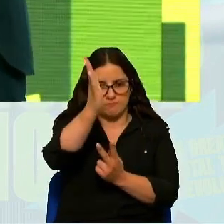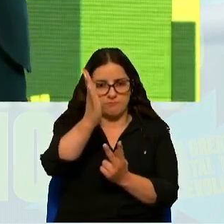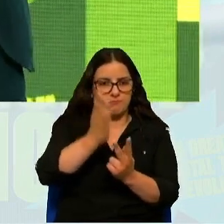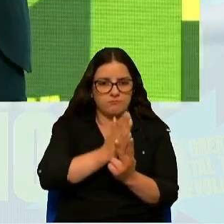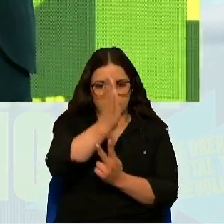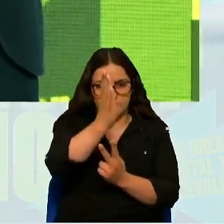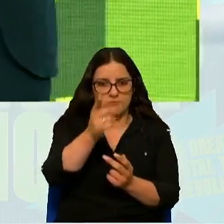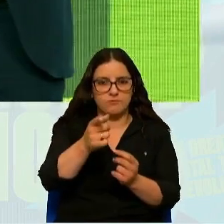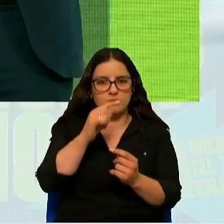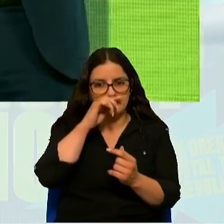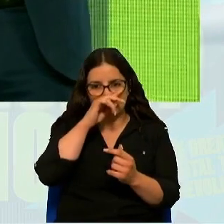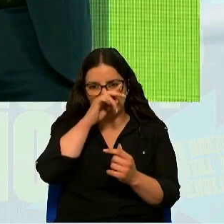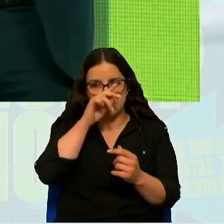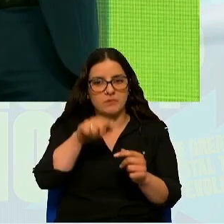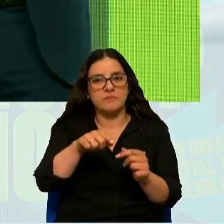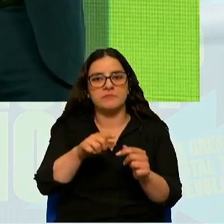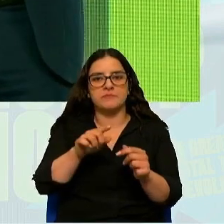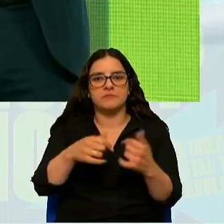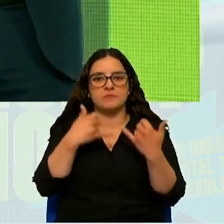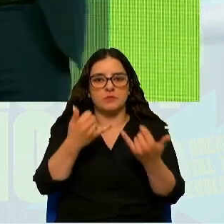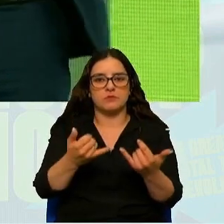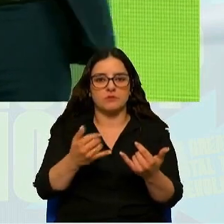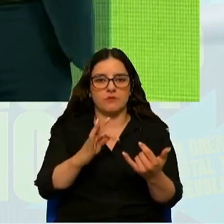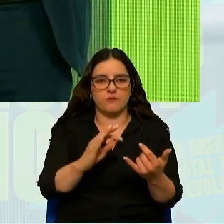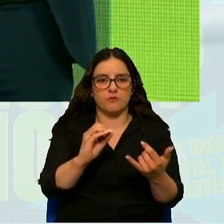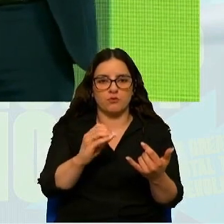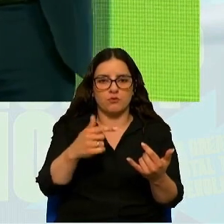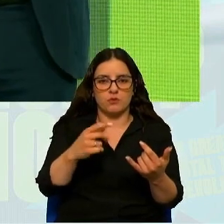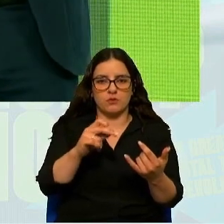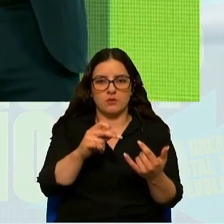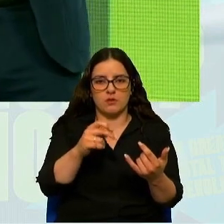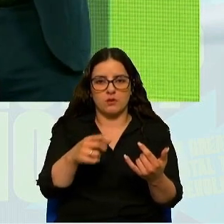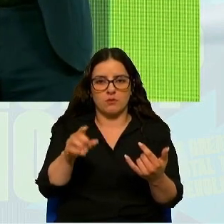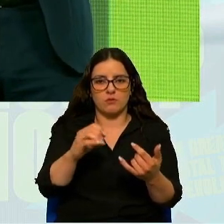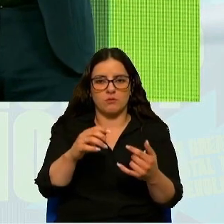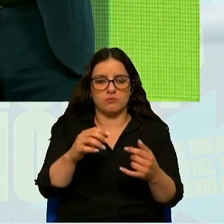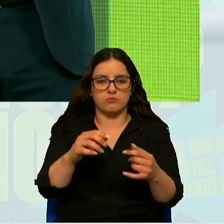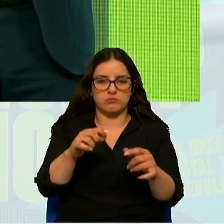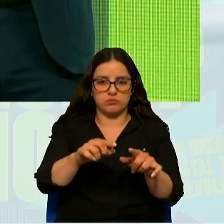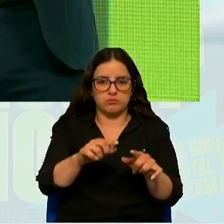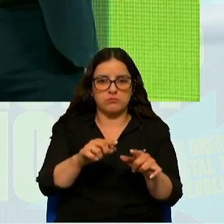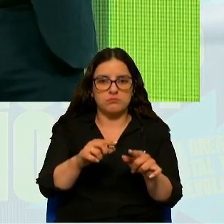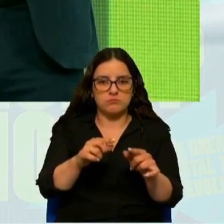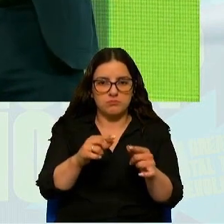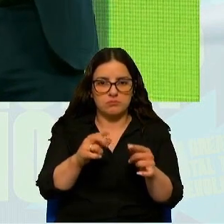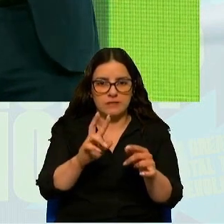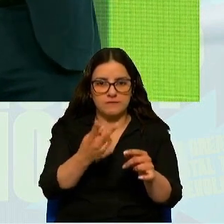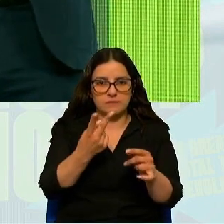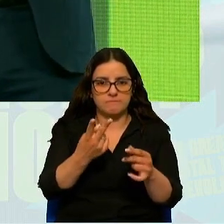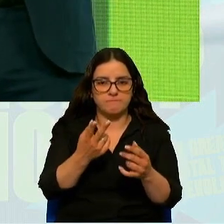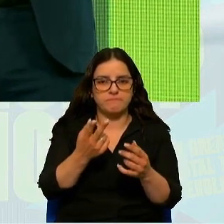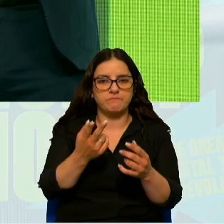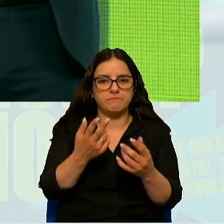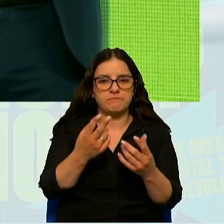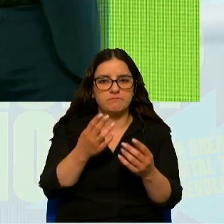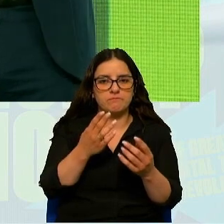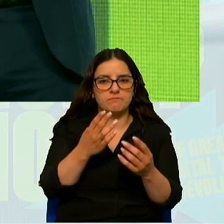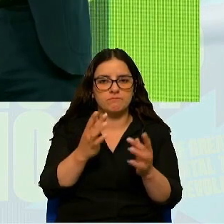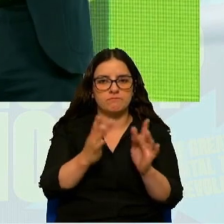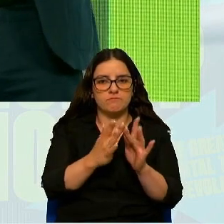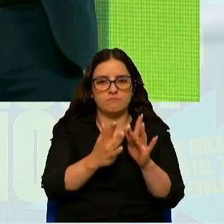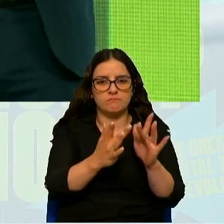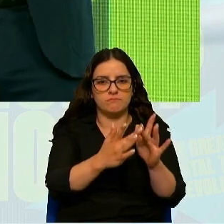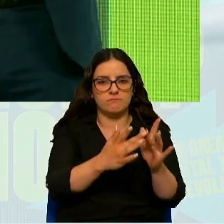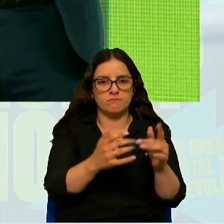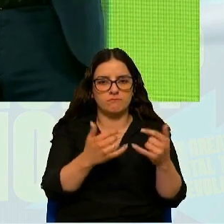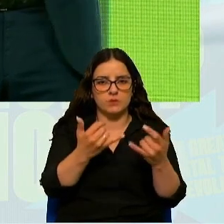can interfere. And entanglement, I can take two photons, interact with them, and at that